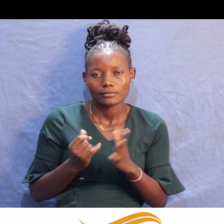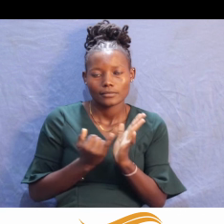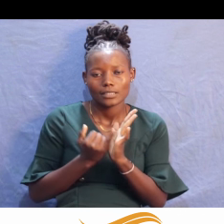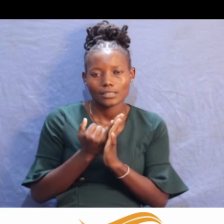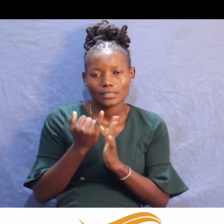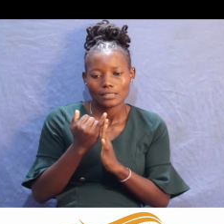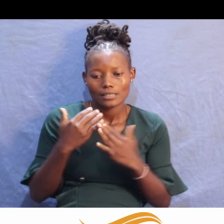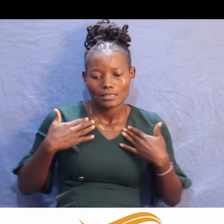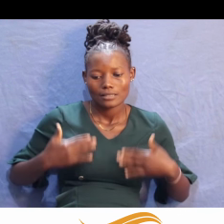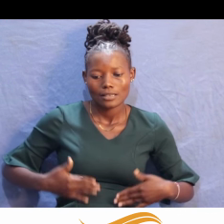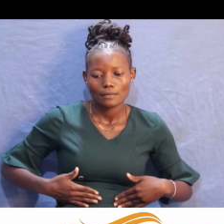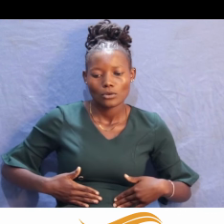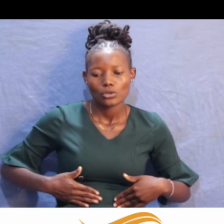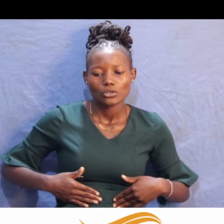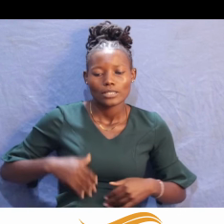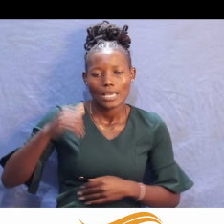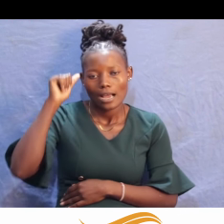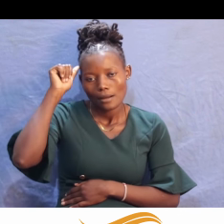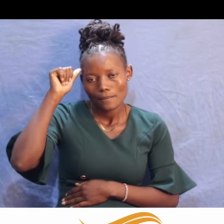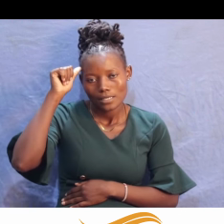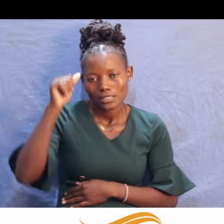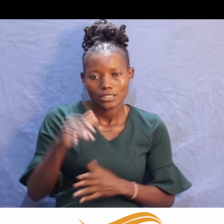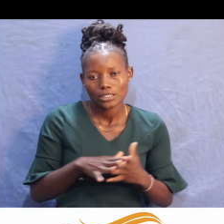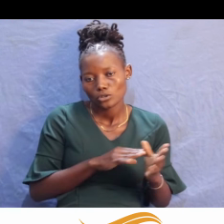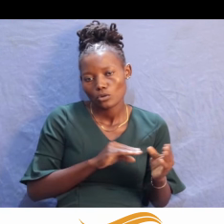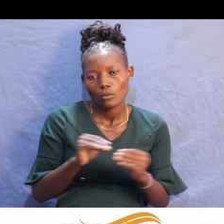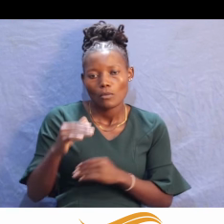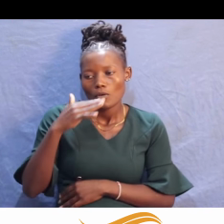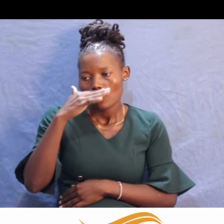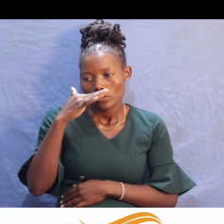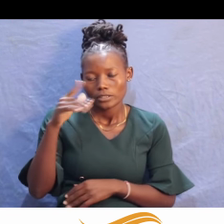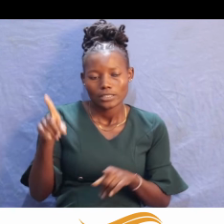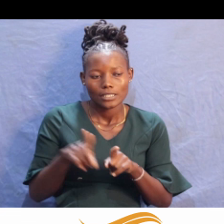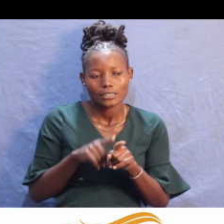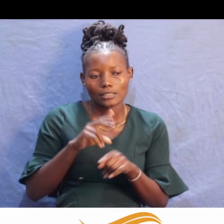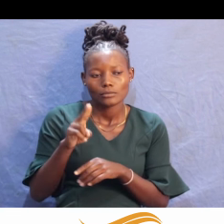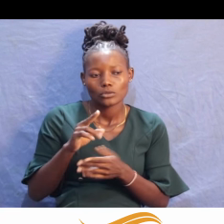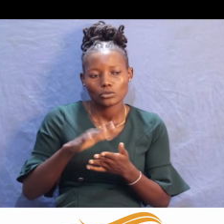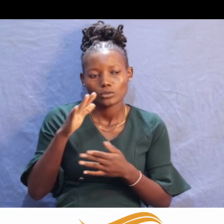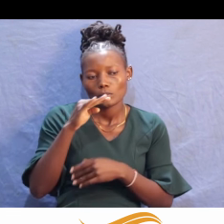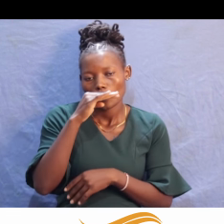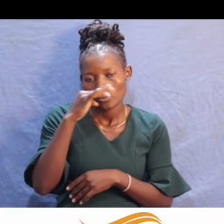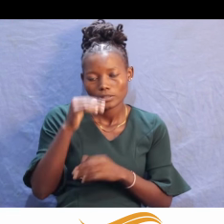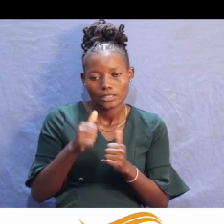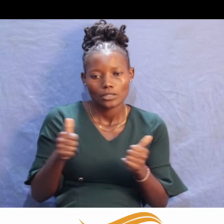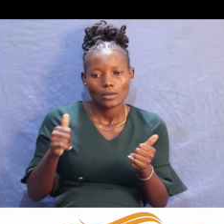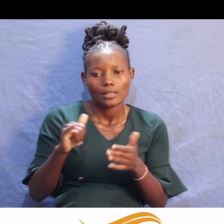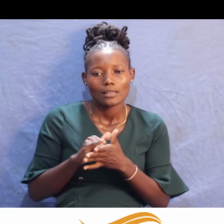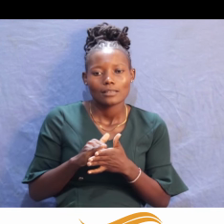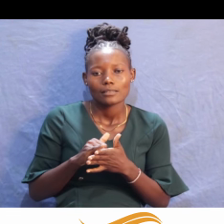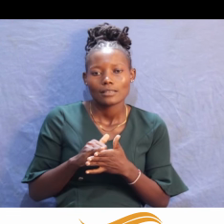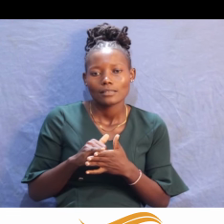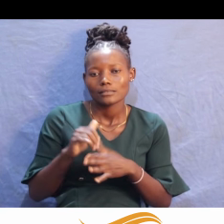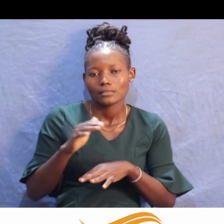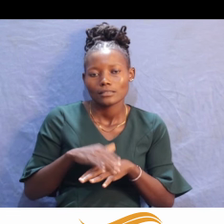increases the body's ability to move oxygen and consume oxygen more efficiently. That's the bottom line in